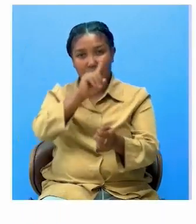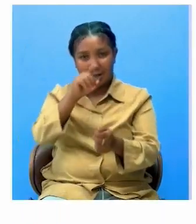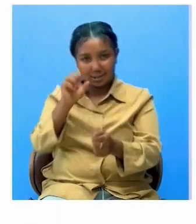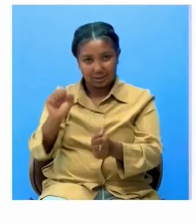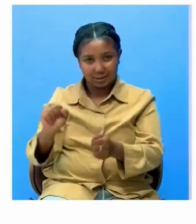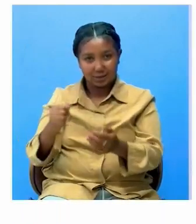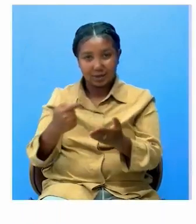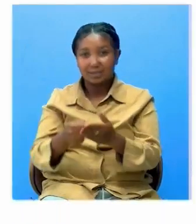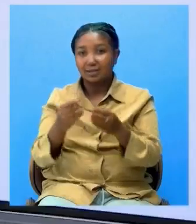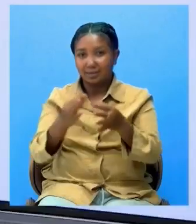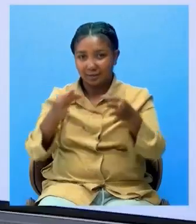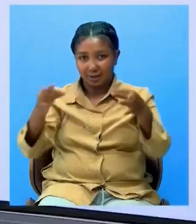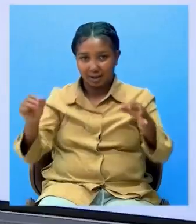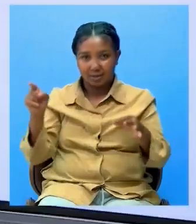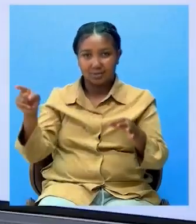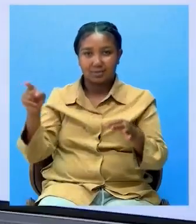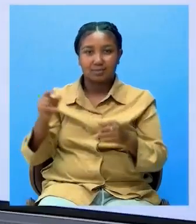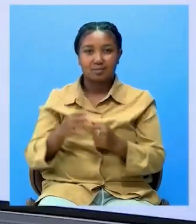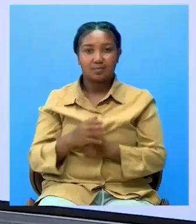In this sentence,